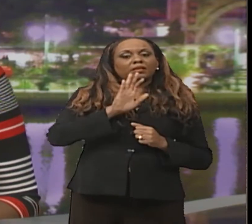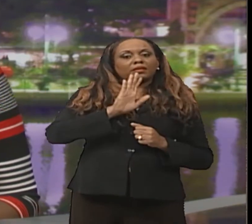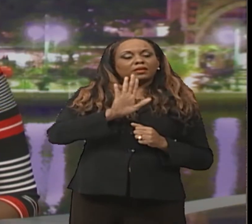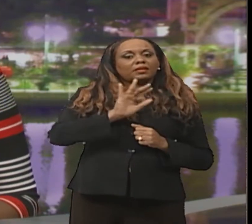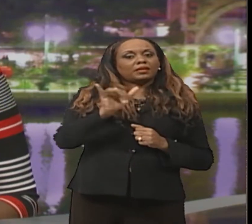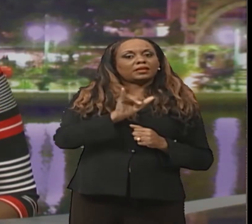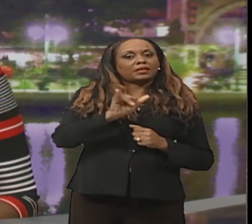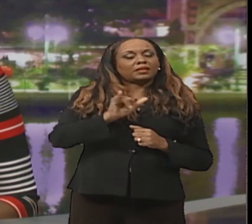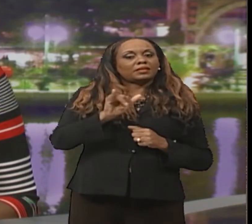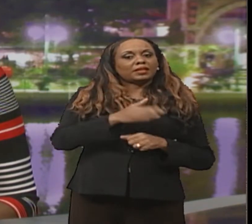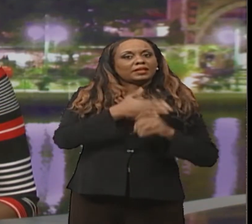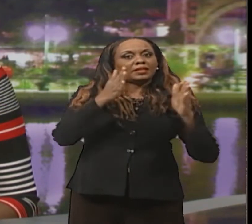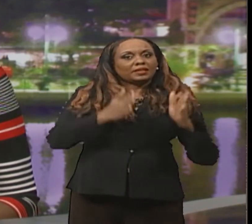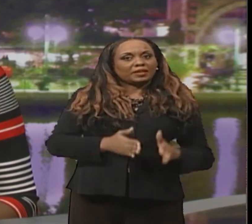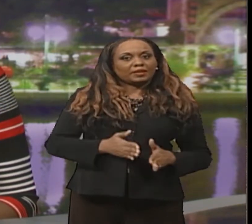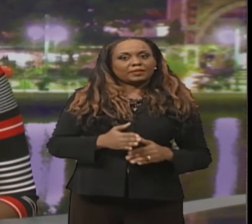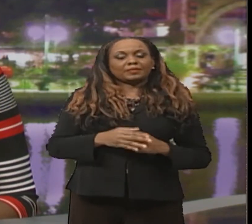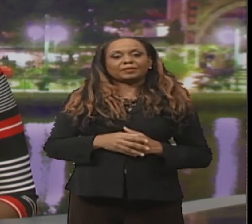venture.